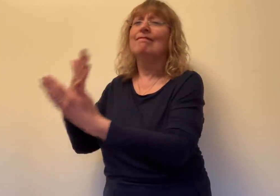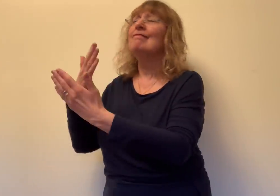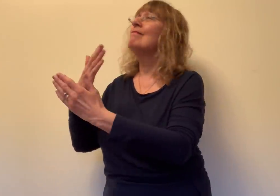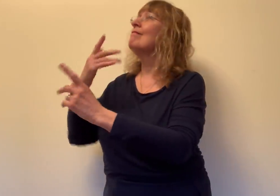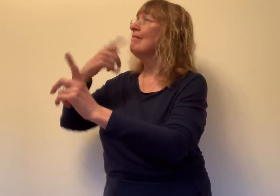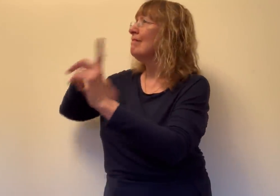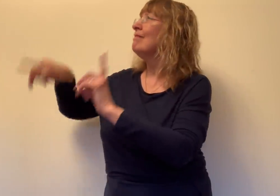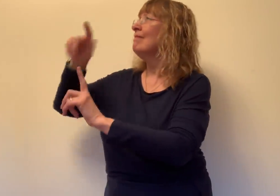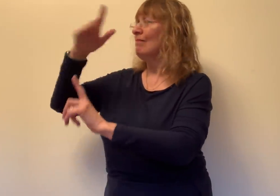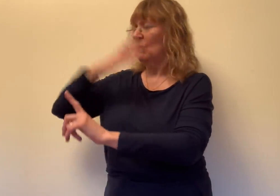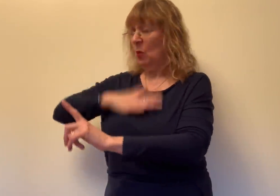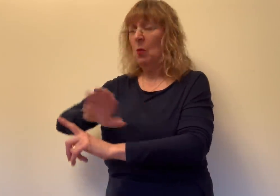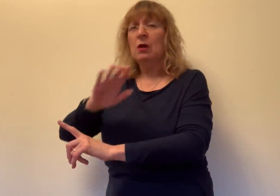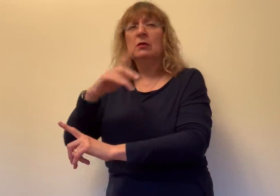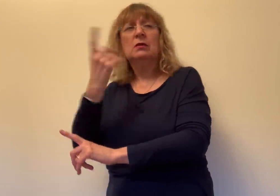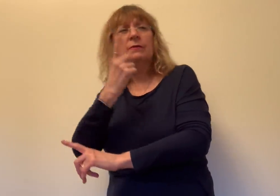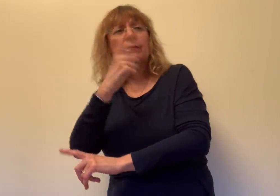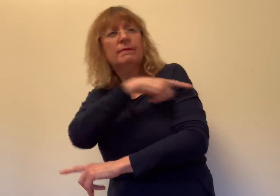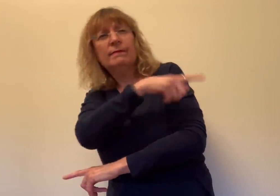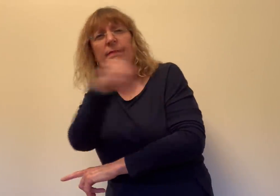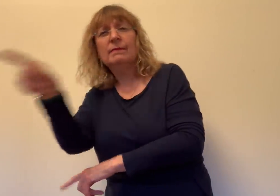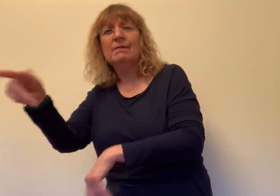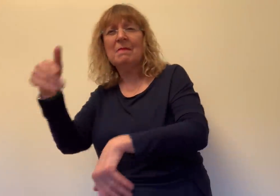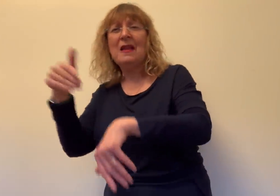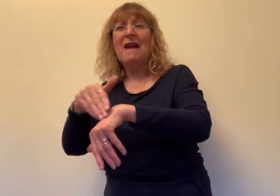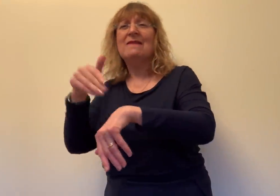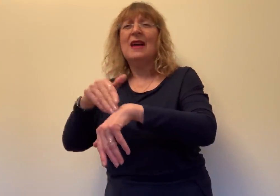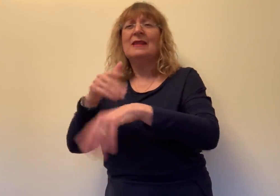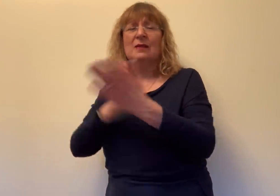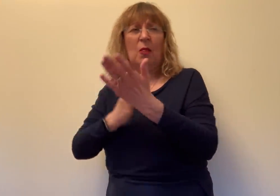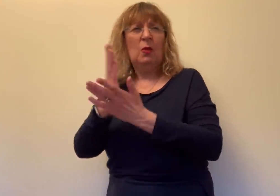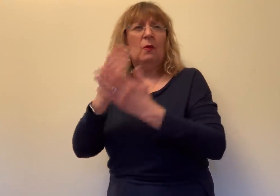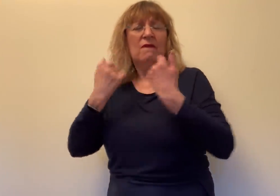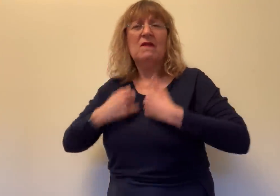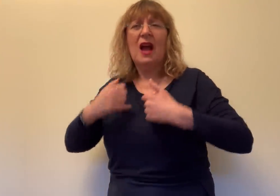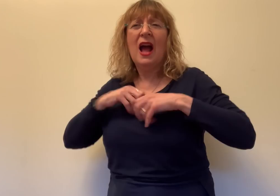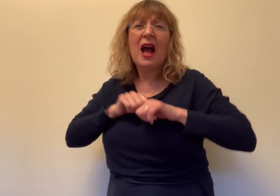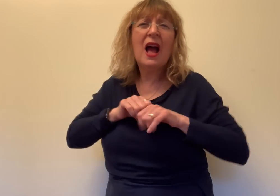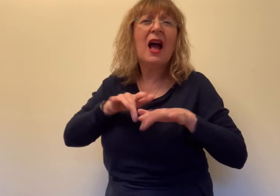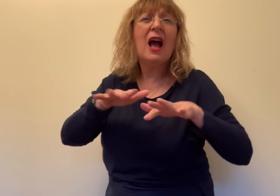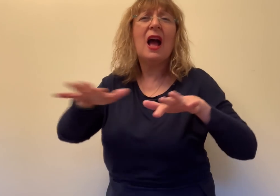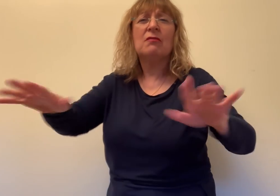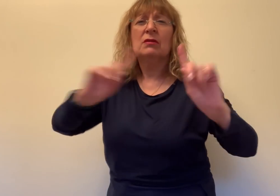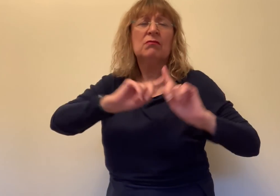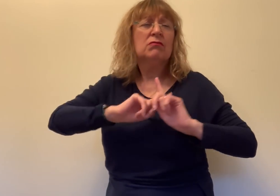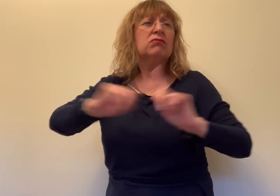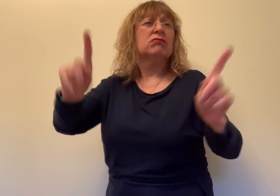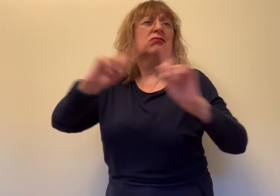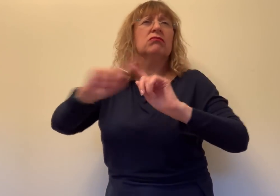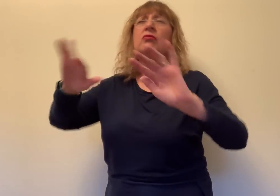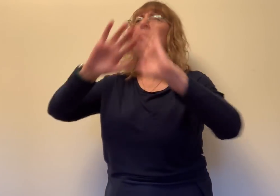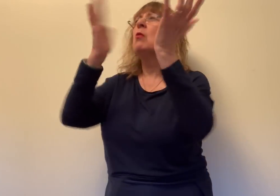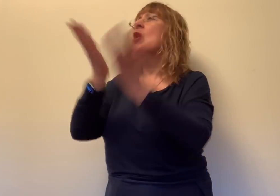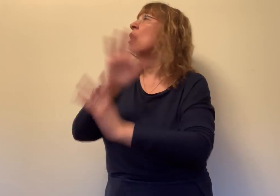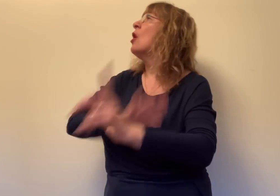We pray for that world and all who are affected in so many different ways.